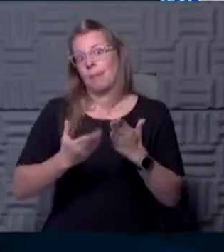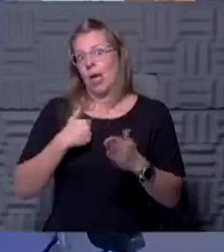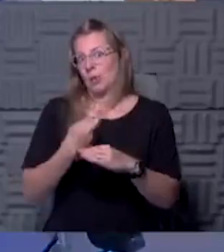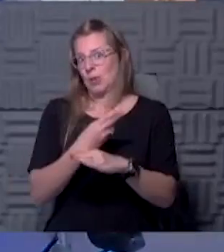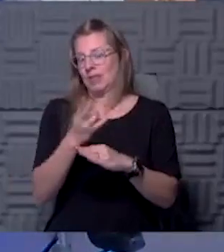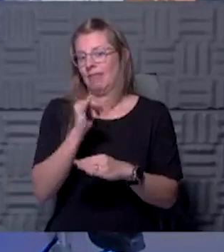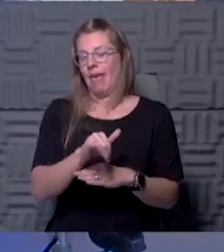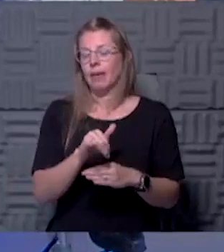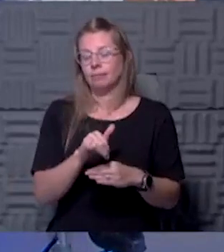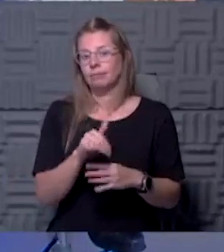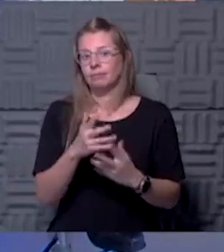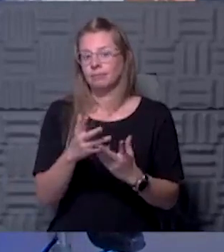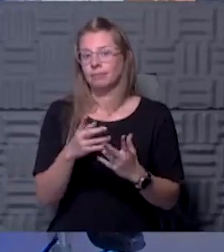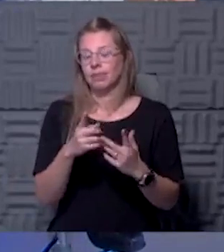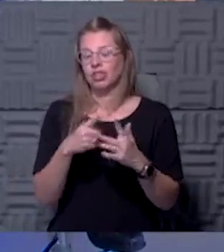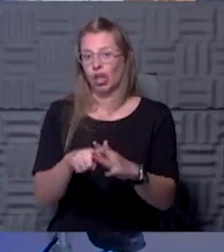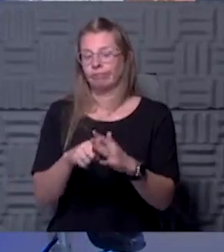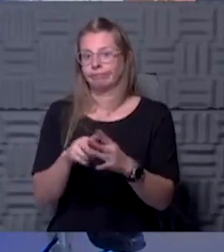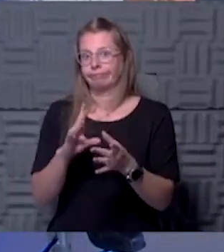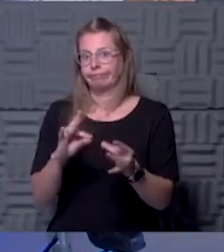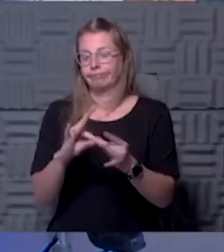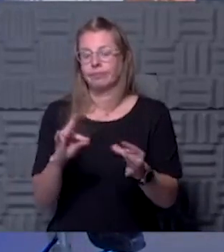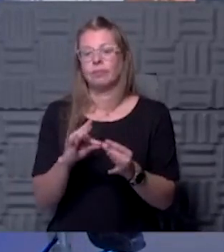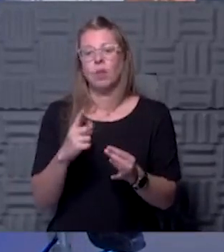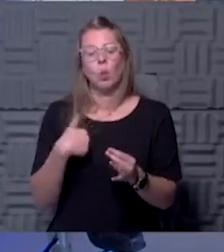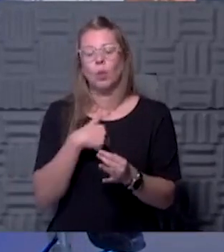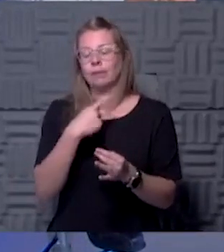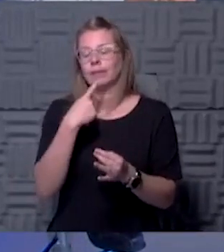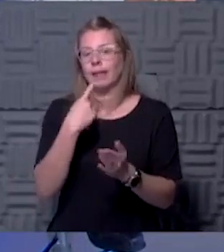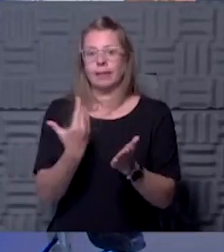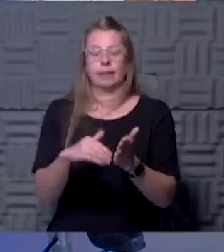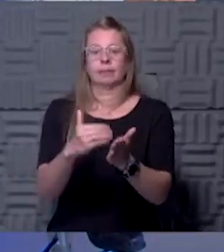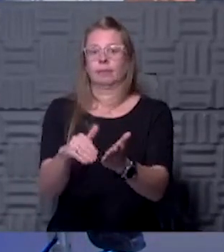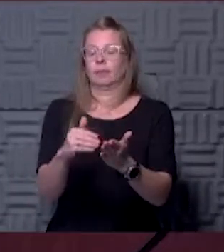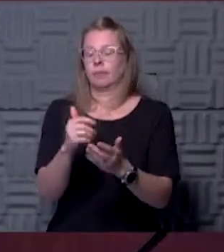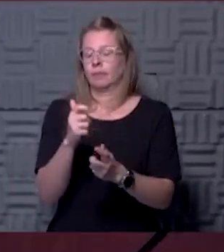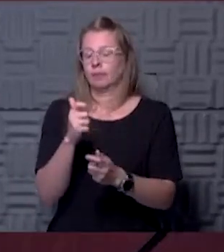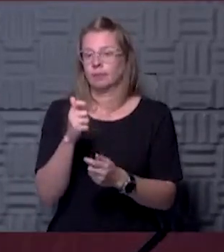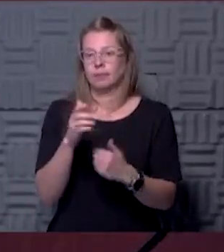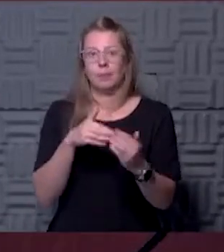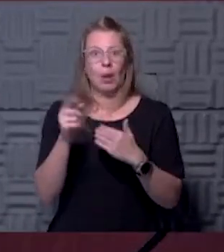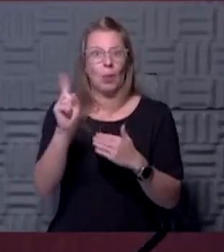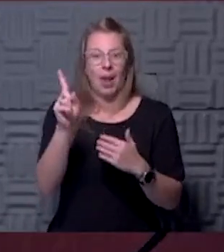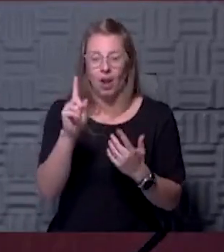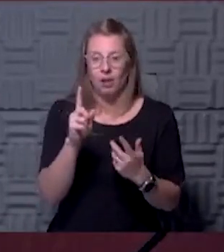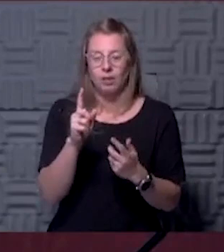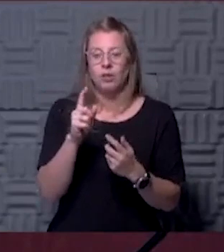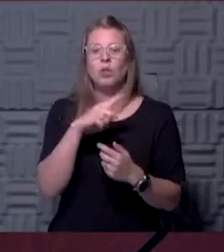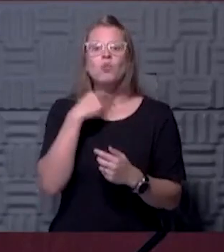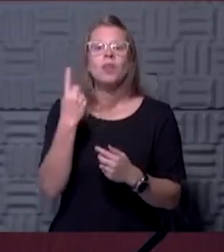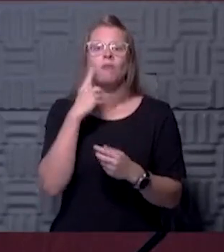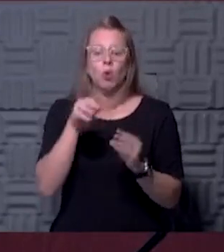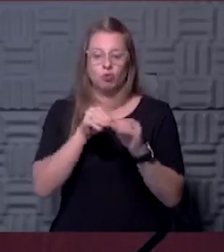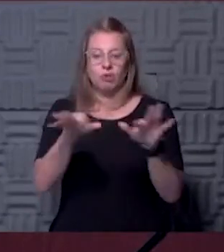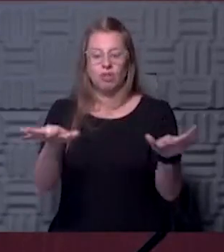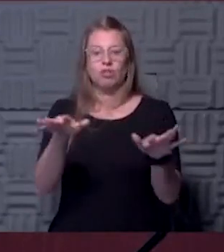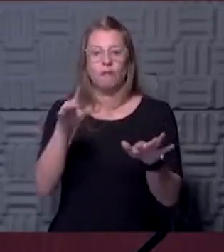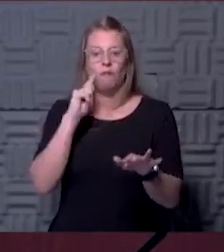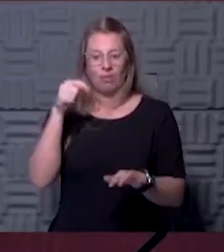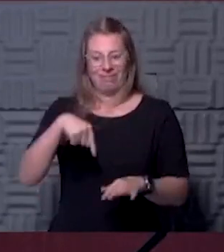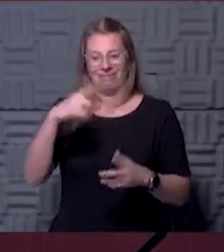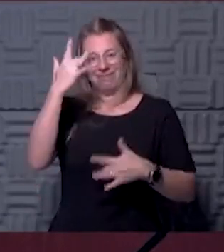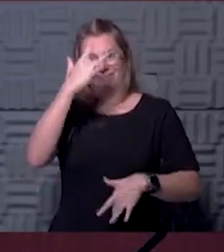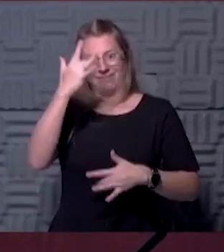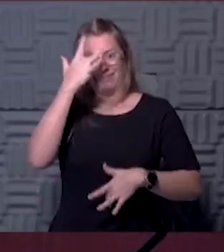that to jump off. We've said over and over, and just in about every venue, that the risk of transmission of this disease is